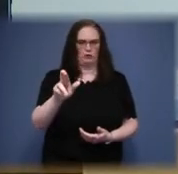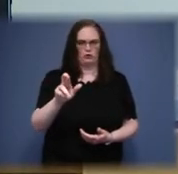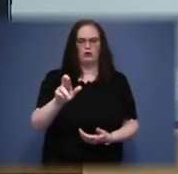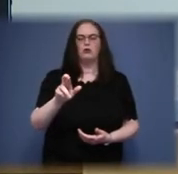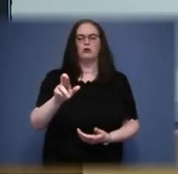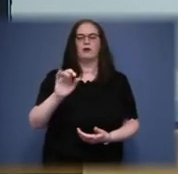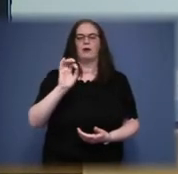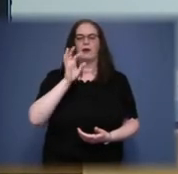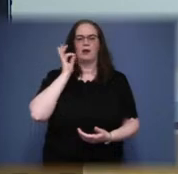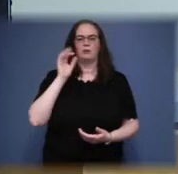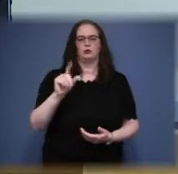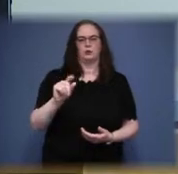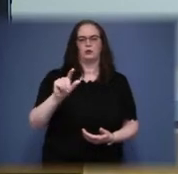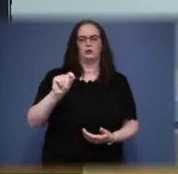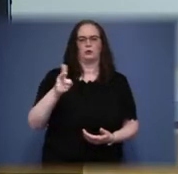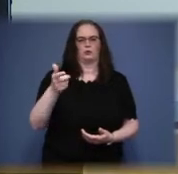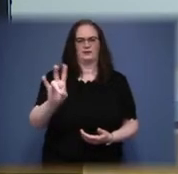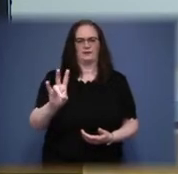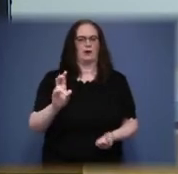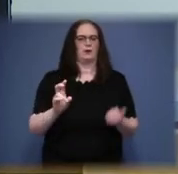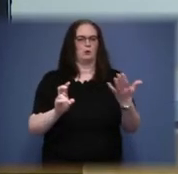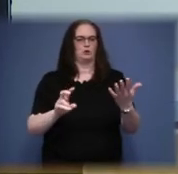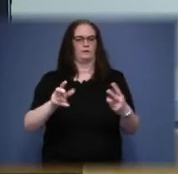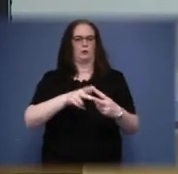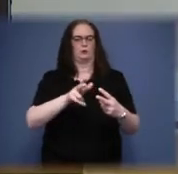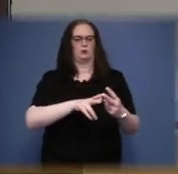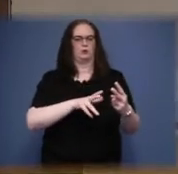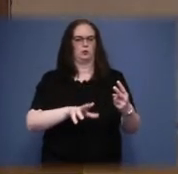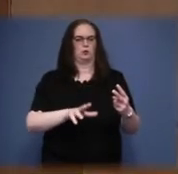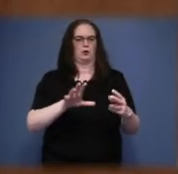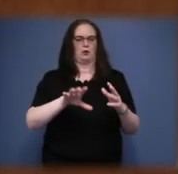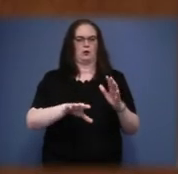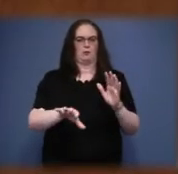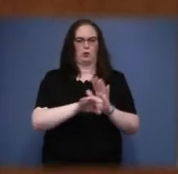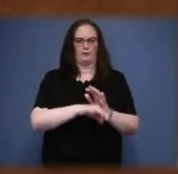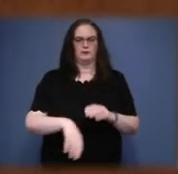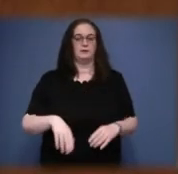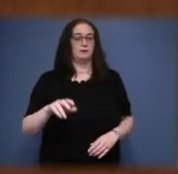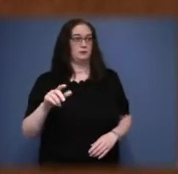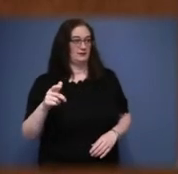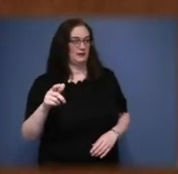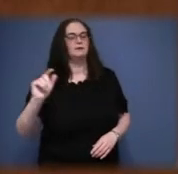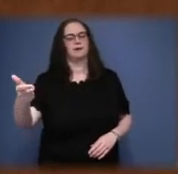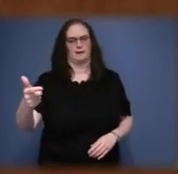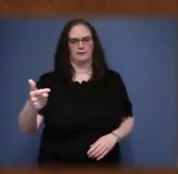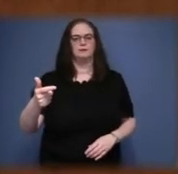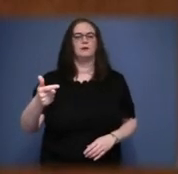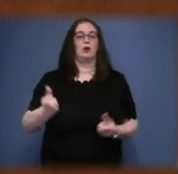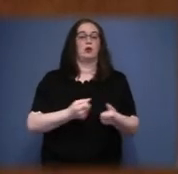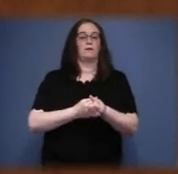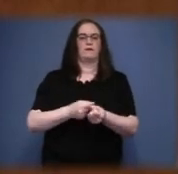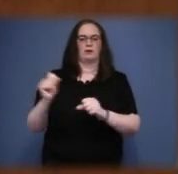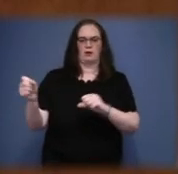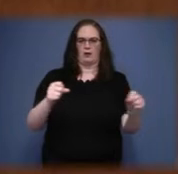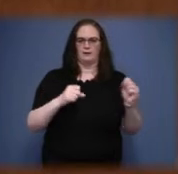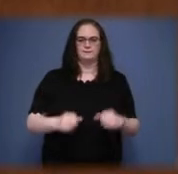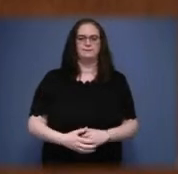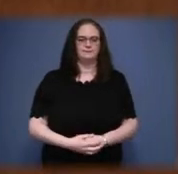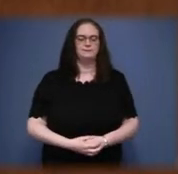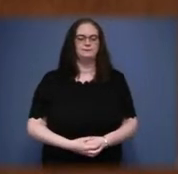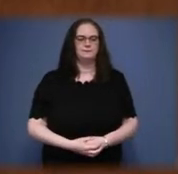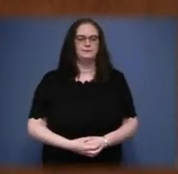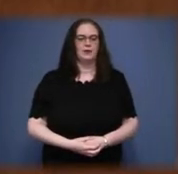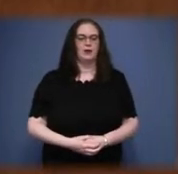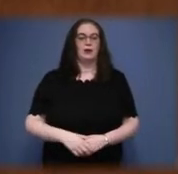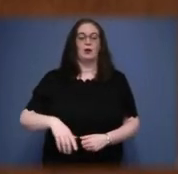end April 20th, 2027. I'll make a motion for both of those appointments. Is there a second? Second. All in favor? Aye. Aye.